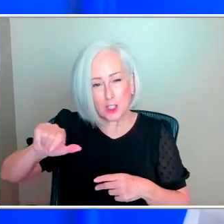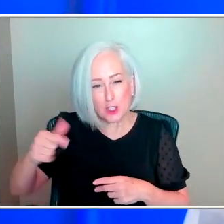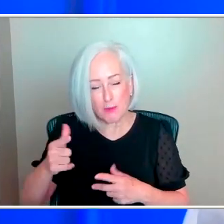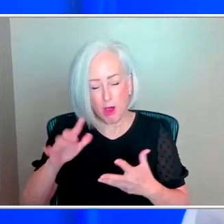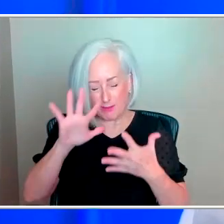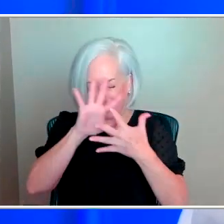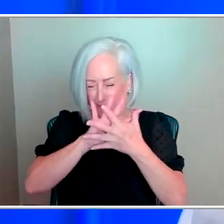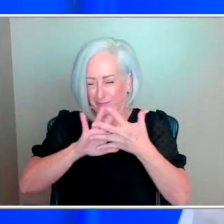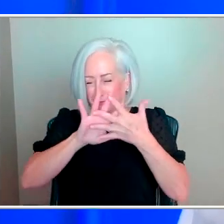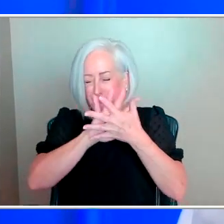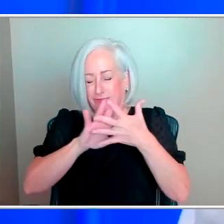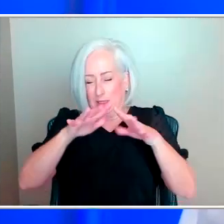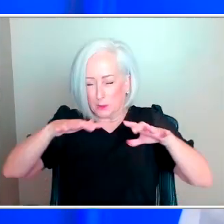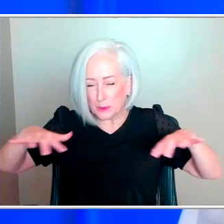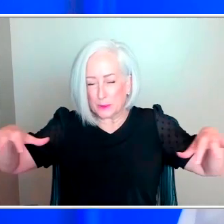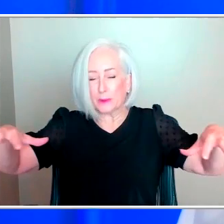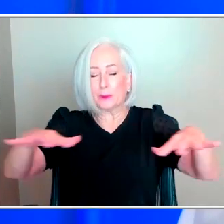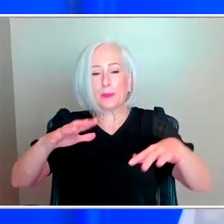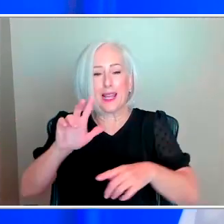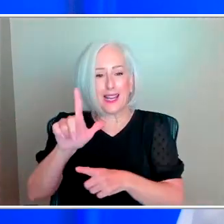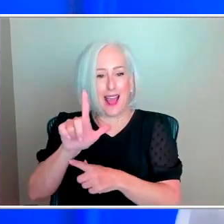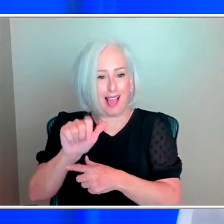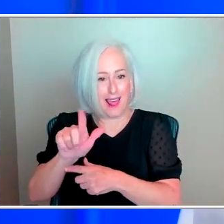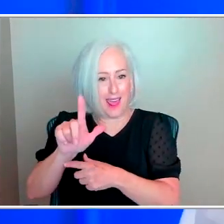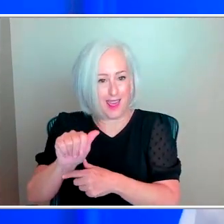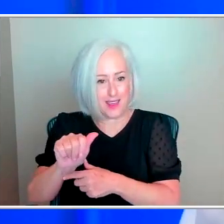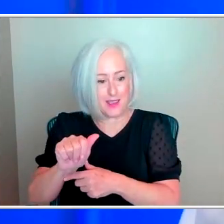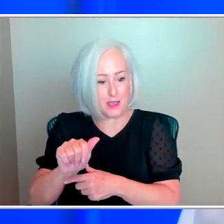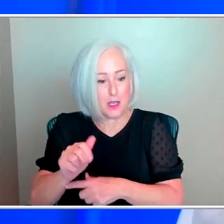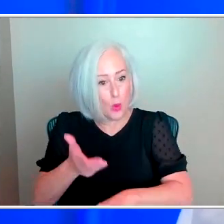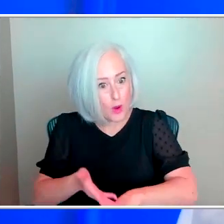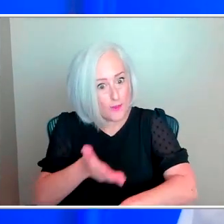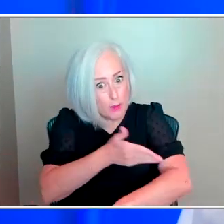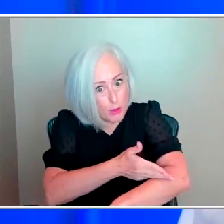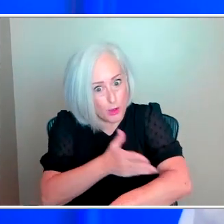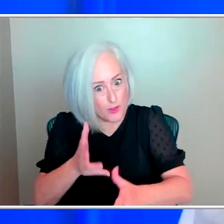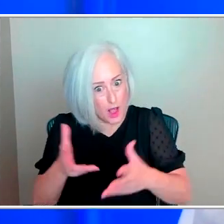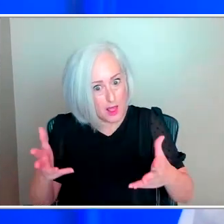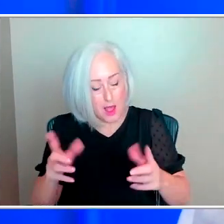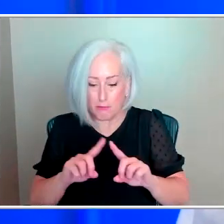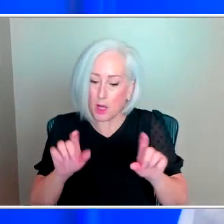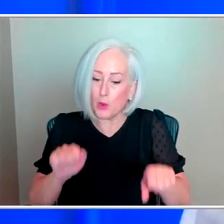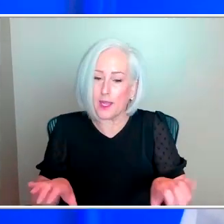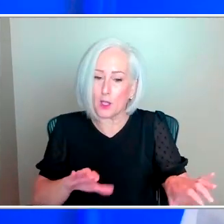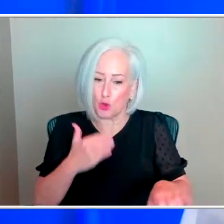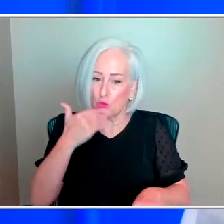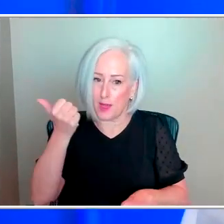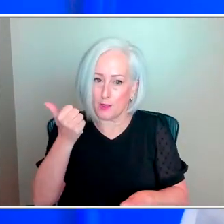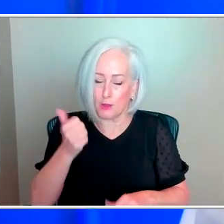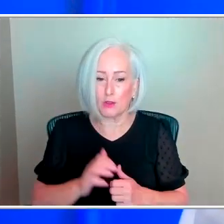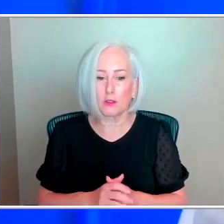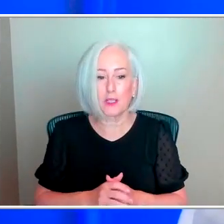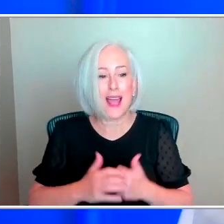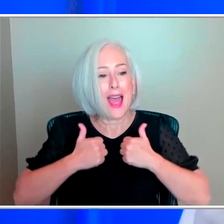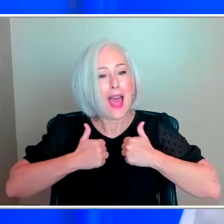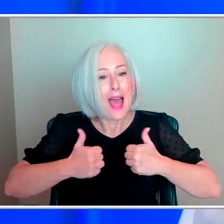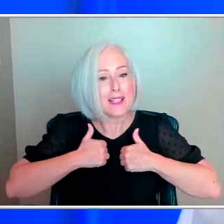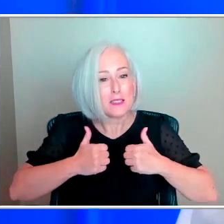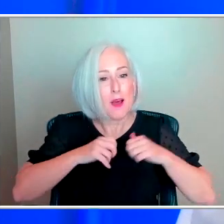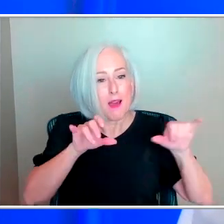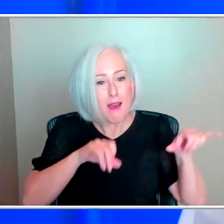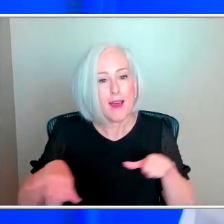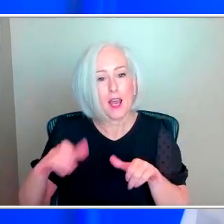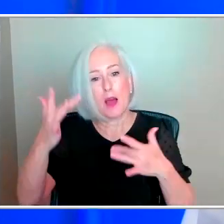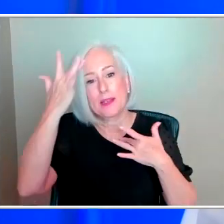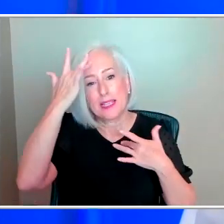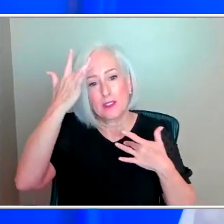better. And again, because asthma is a common illness, we want to do the best